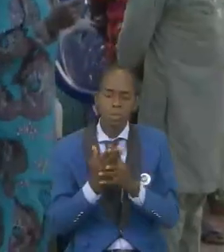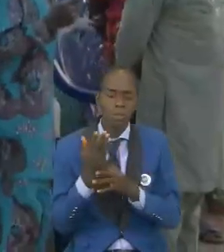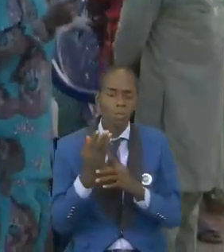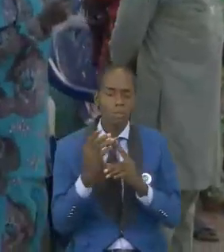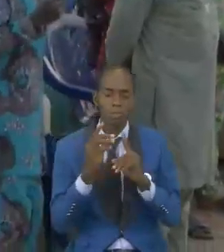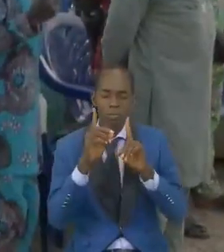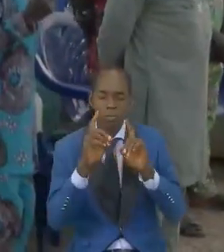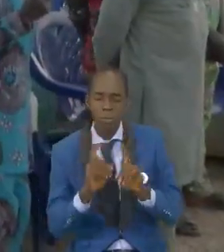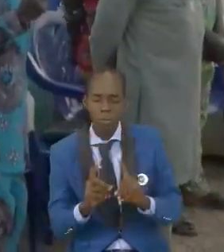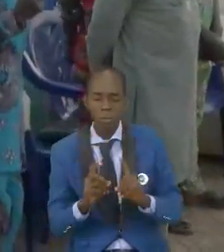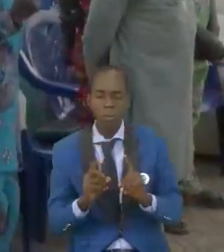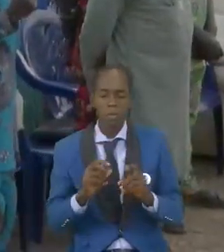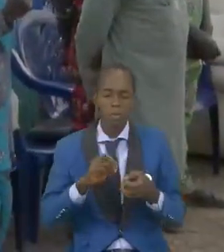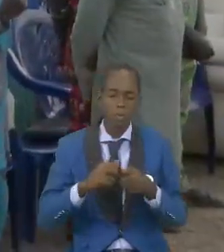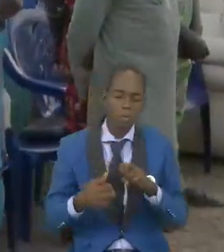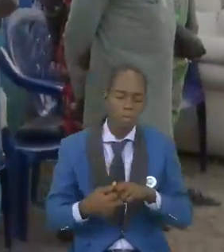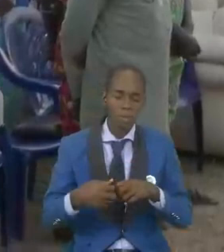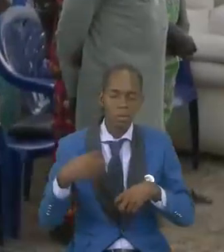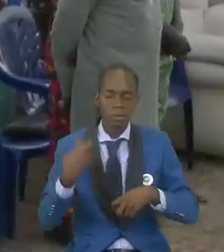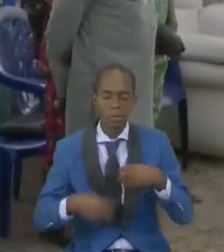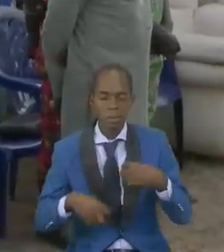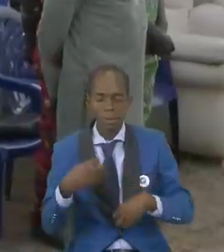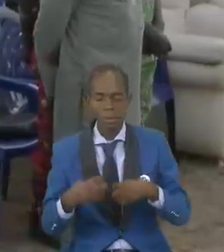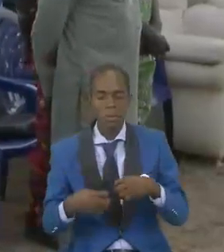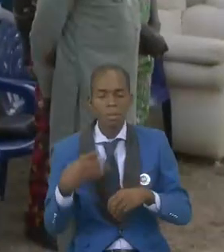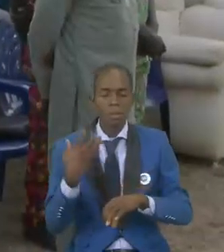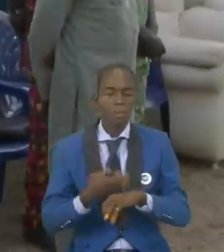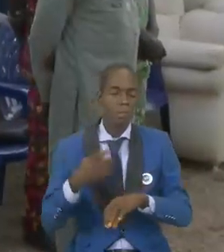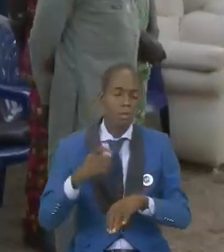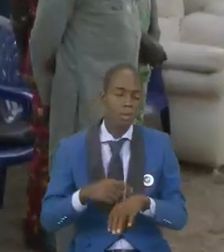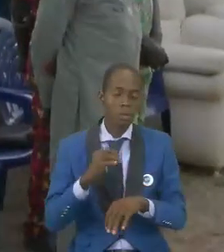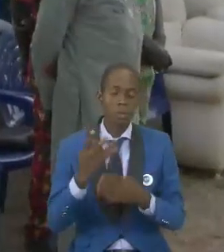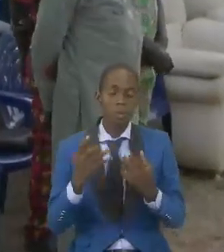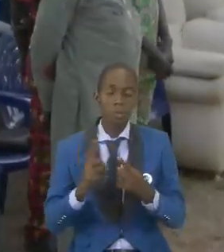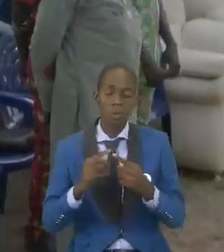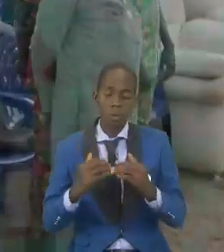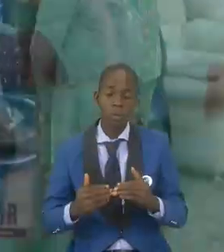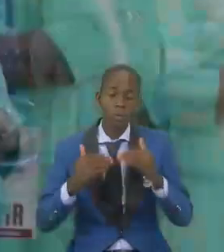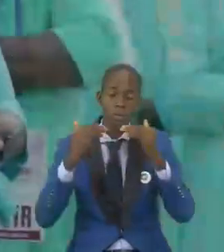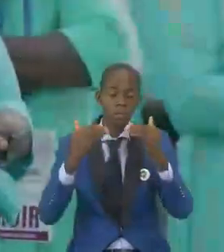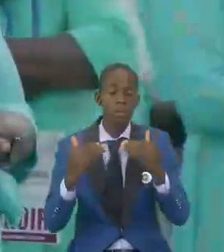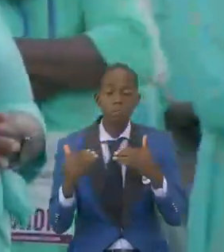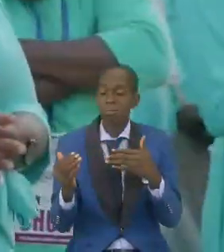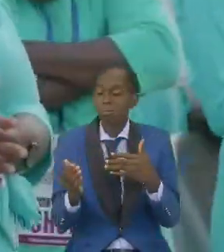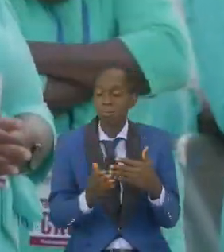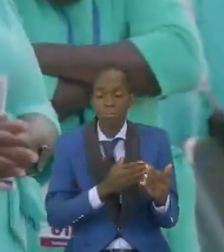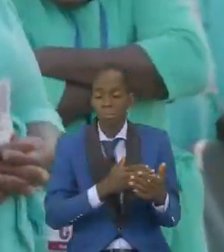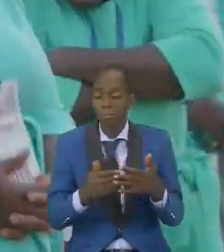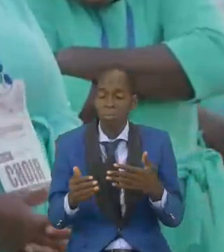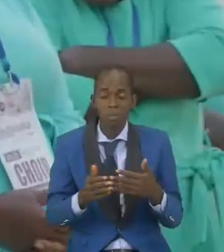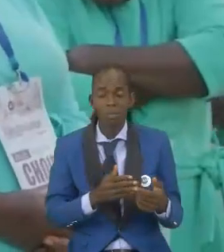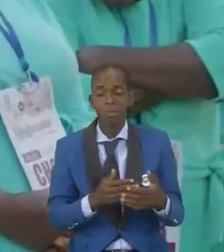challenges, difficulties, you want to advance despite